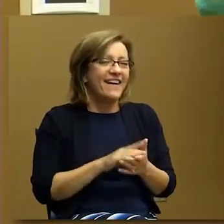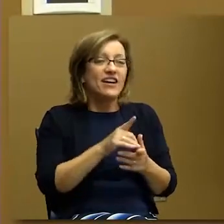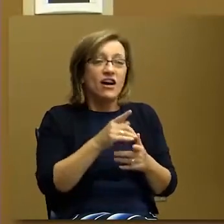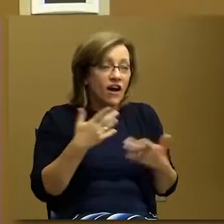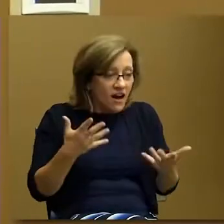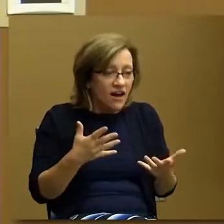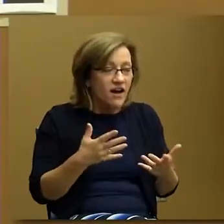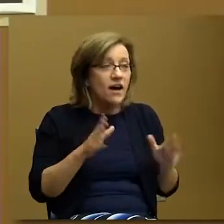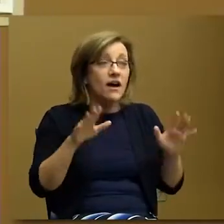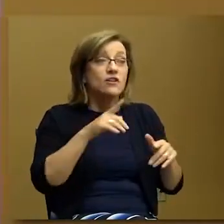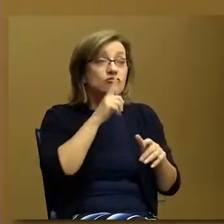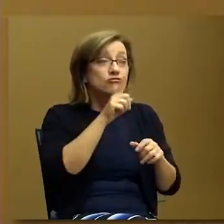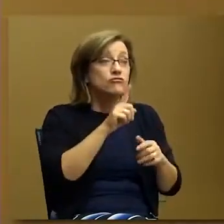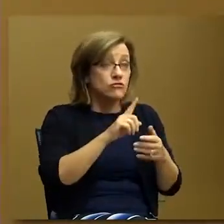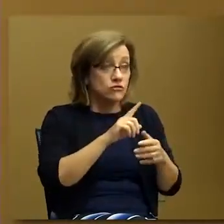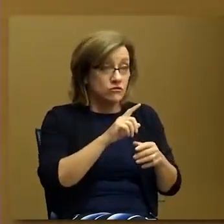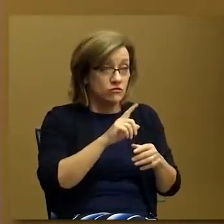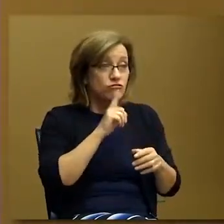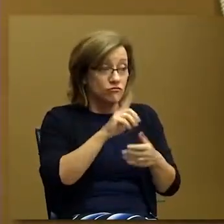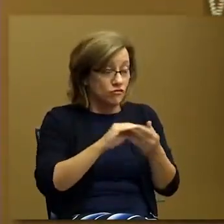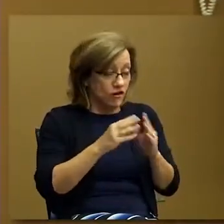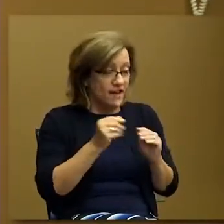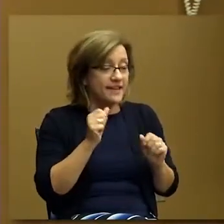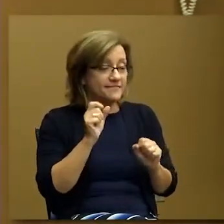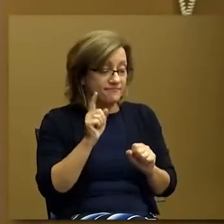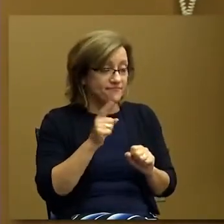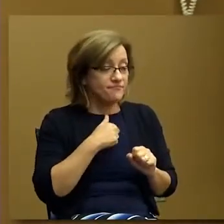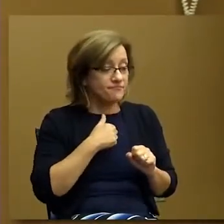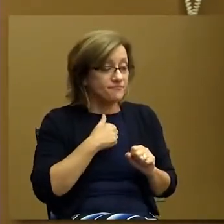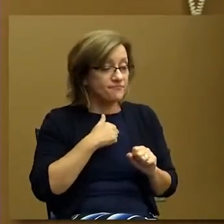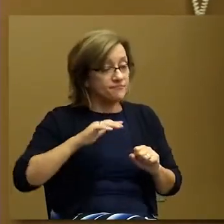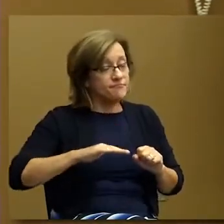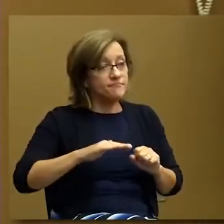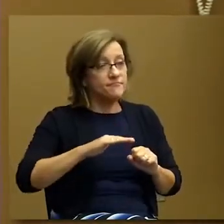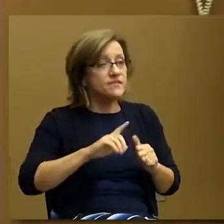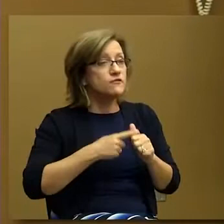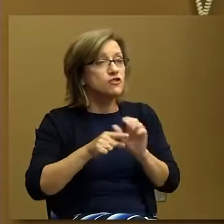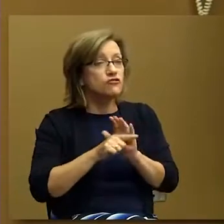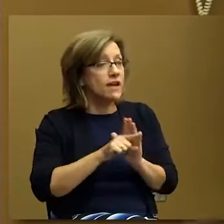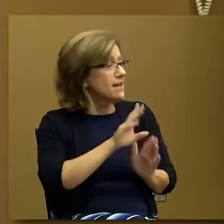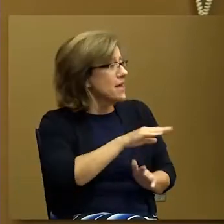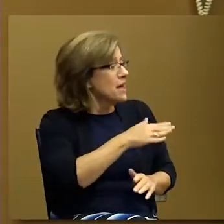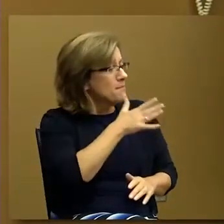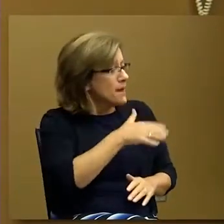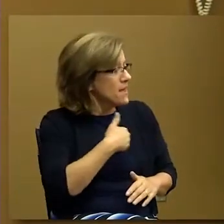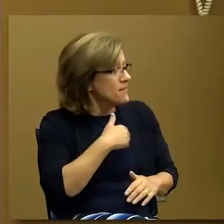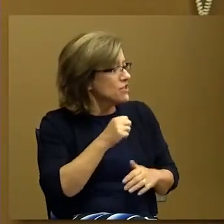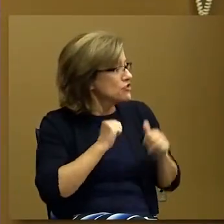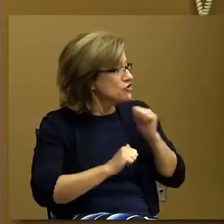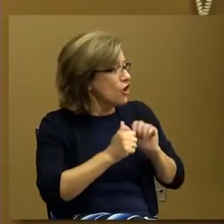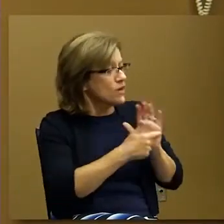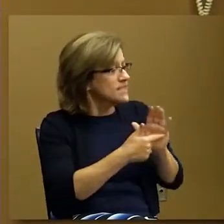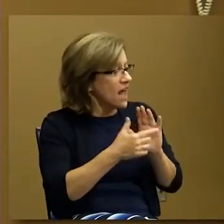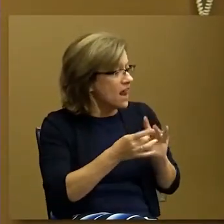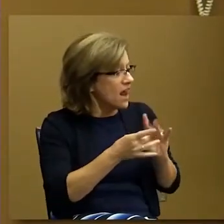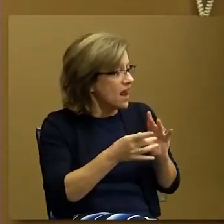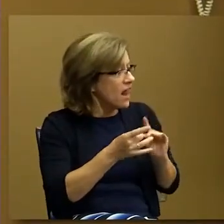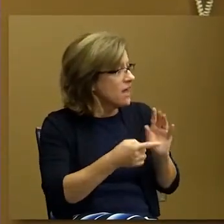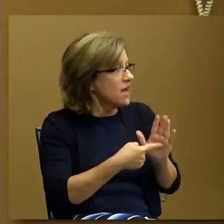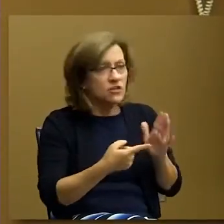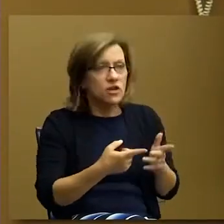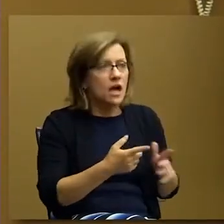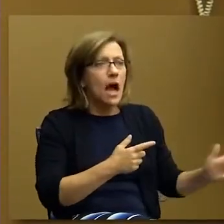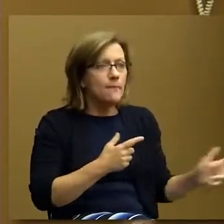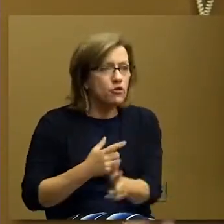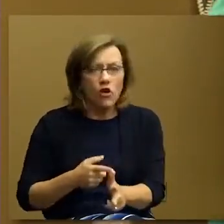this is a true story. My child, first grade, Mom, I have show and tell. I stopped on the side of the road, get a rock, get